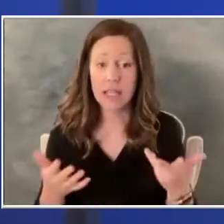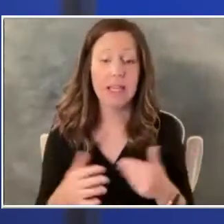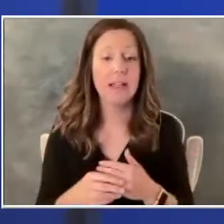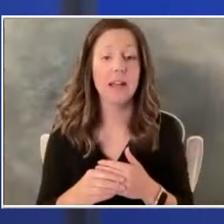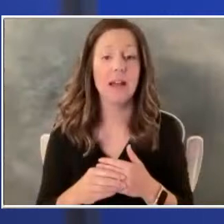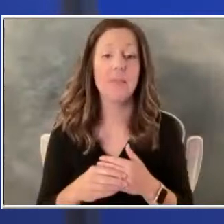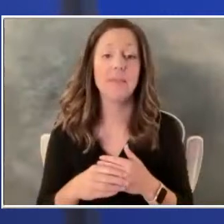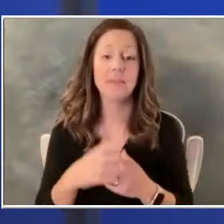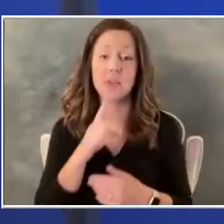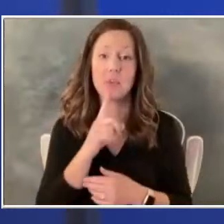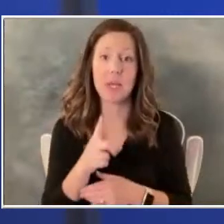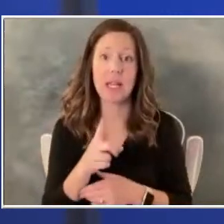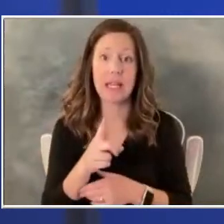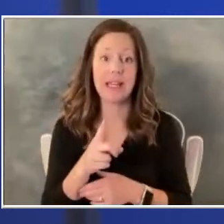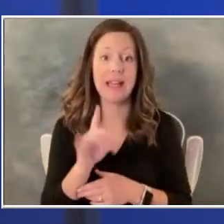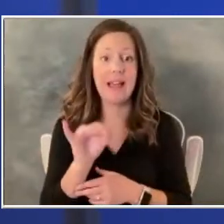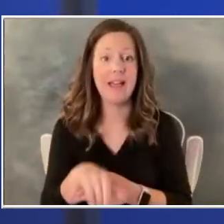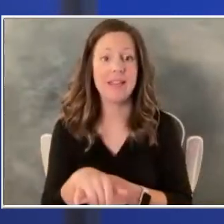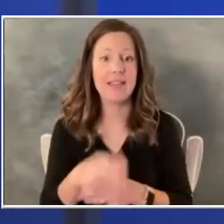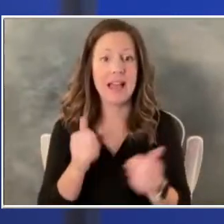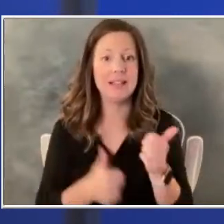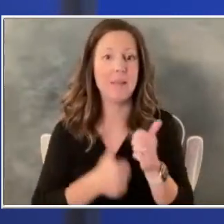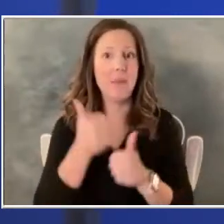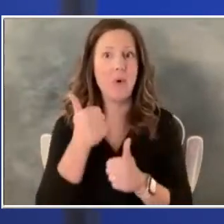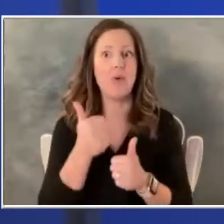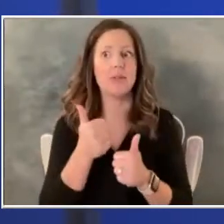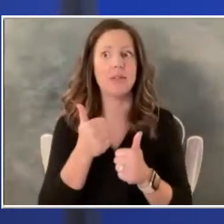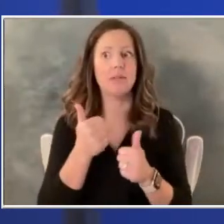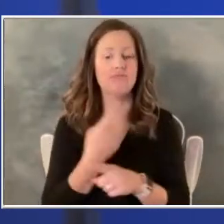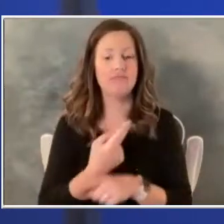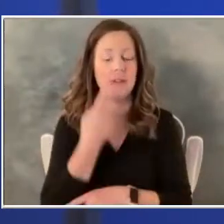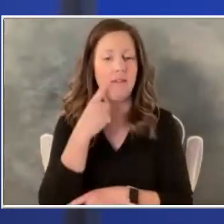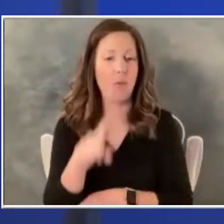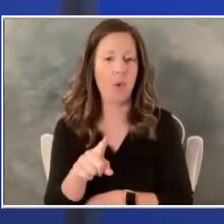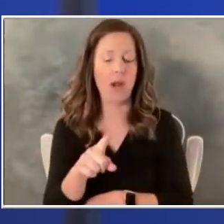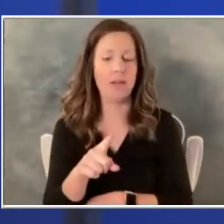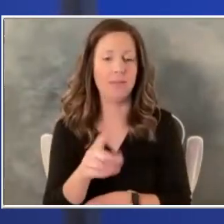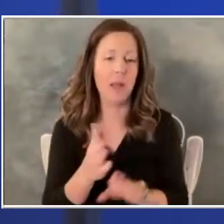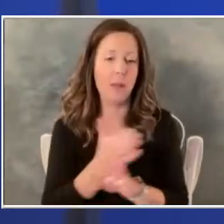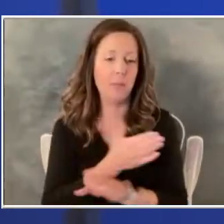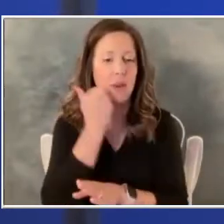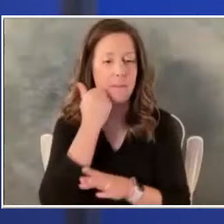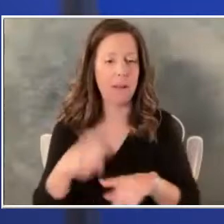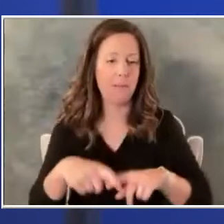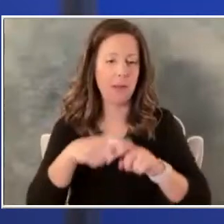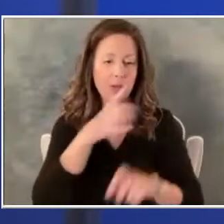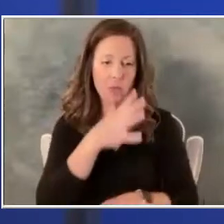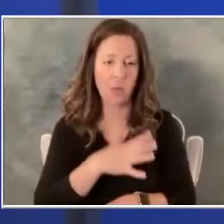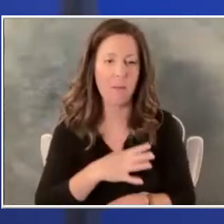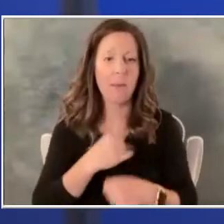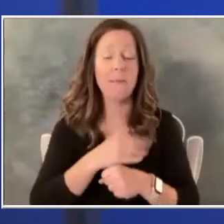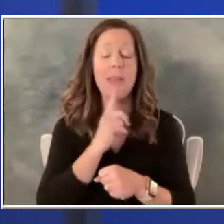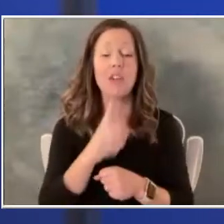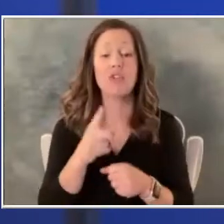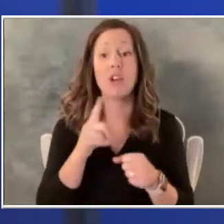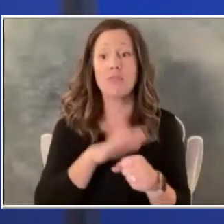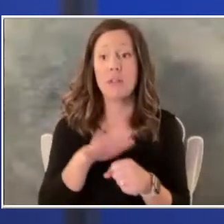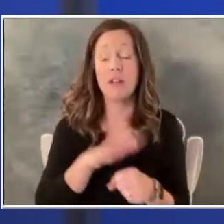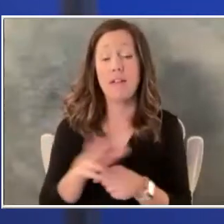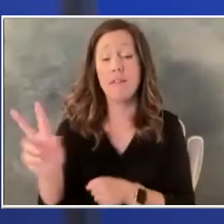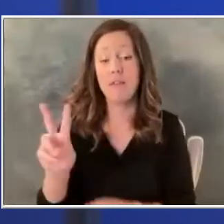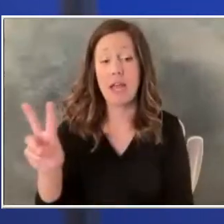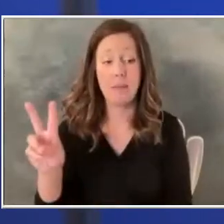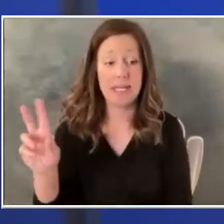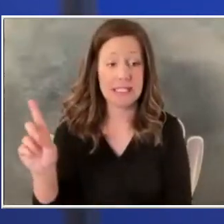thing for a young woman, a premenopausal woman, to do. Make sure you get an adequate amount of vitamin D, that you